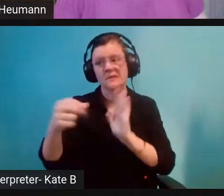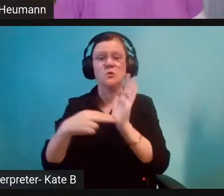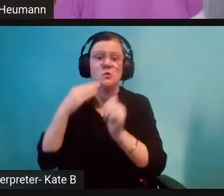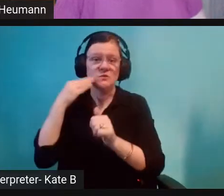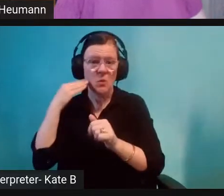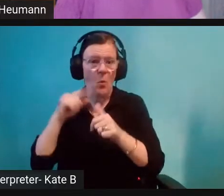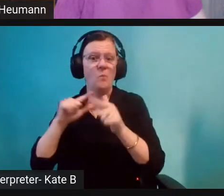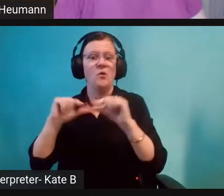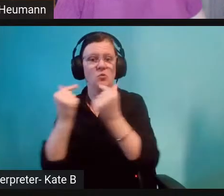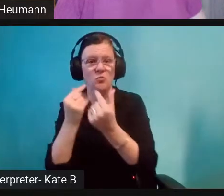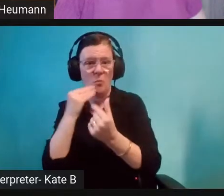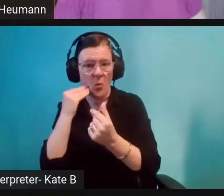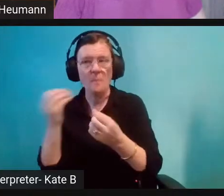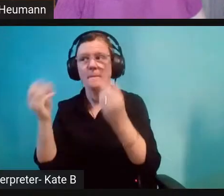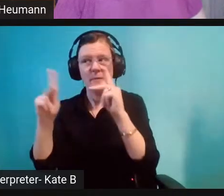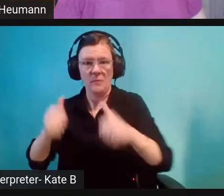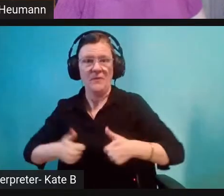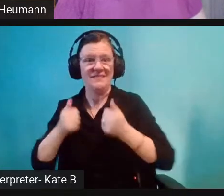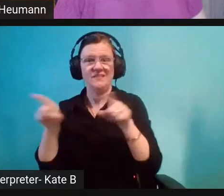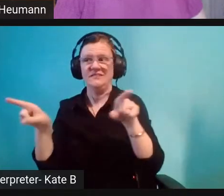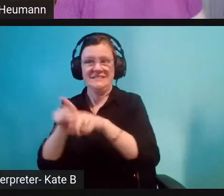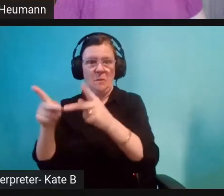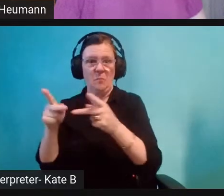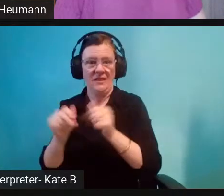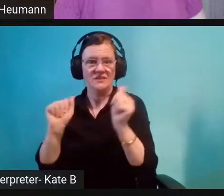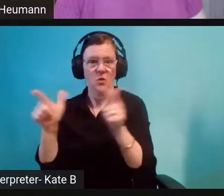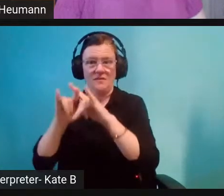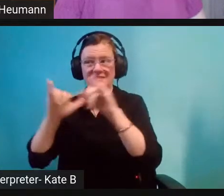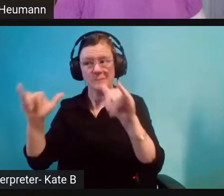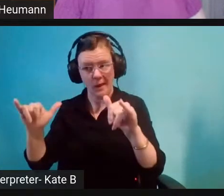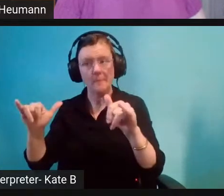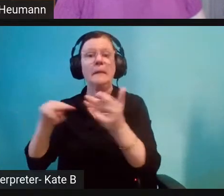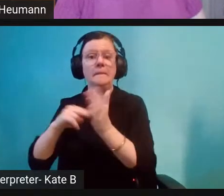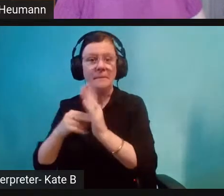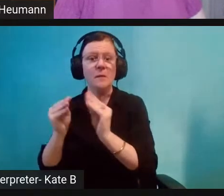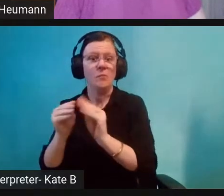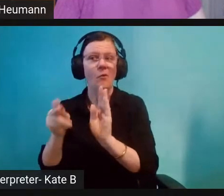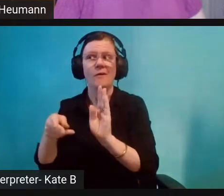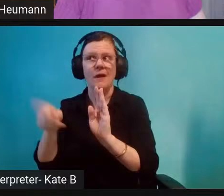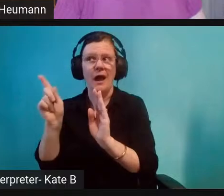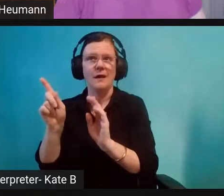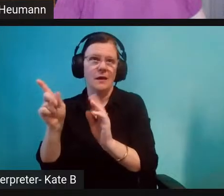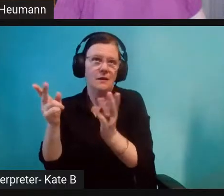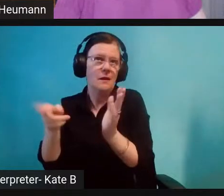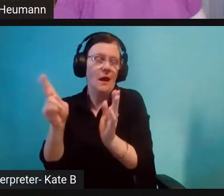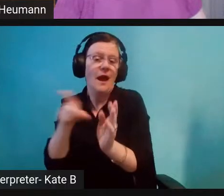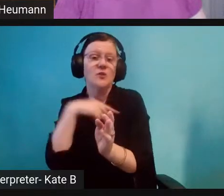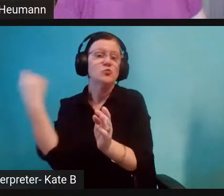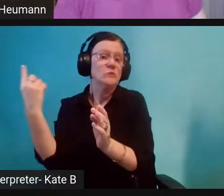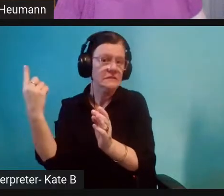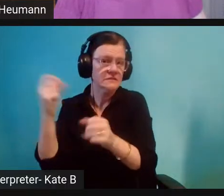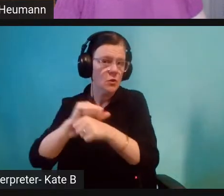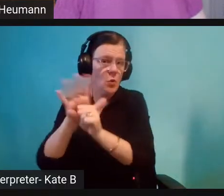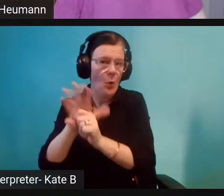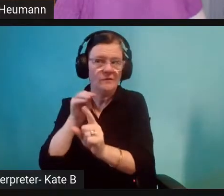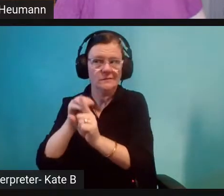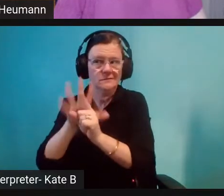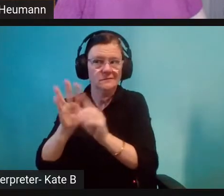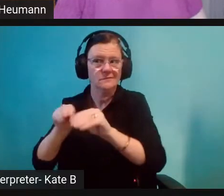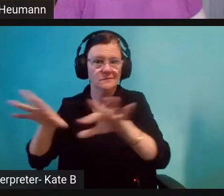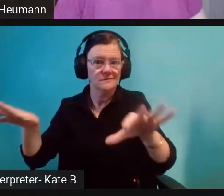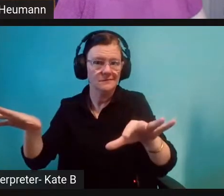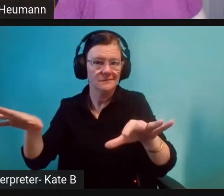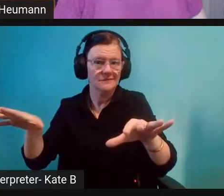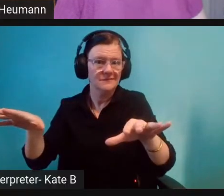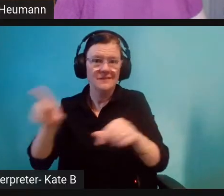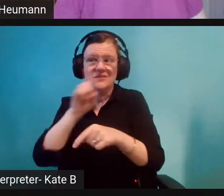risks, and that the system has really not addressed these issues from a